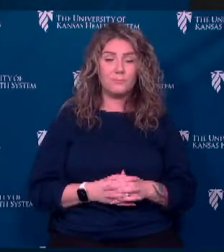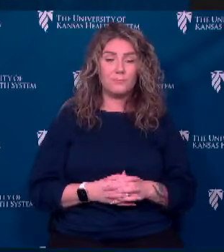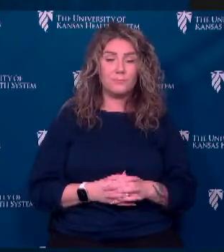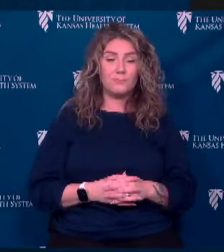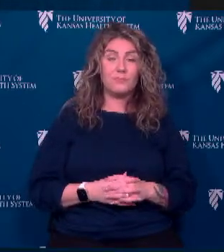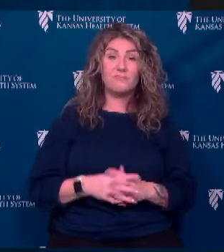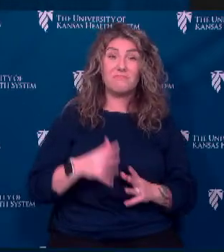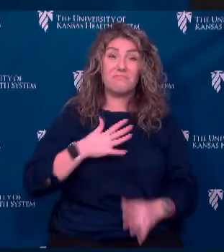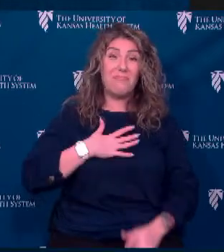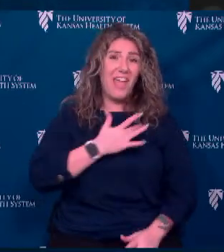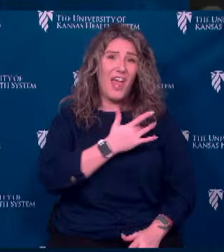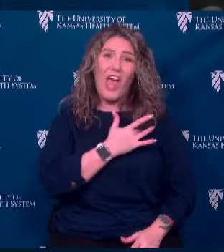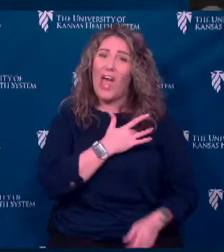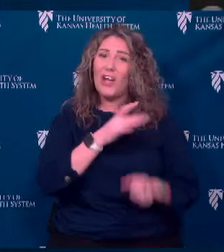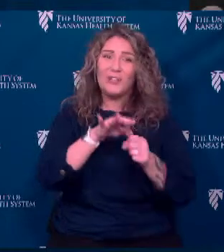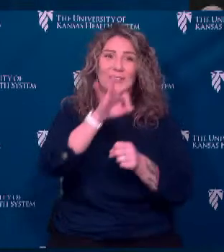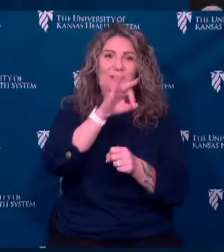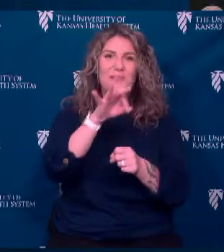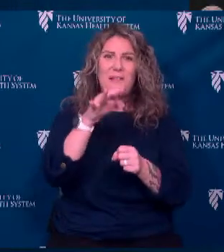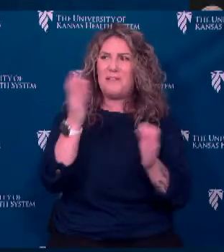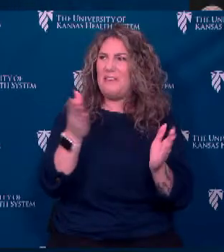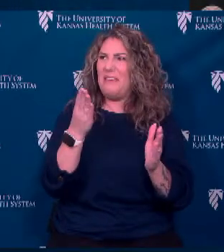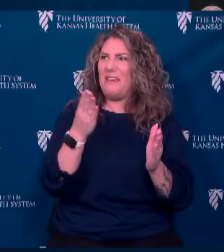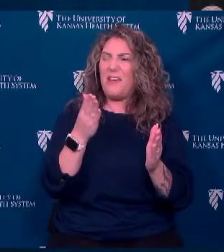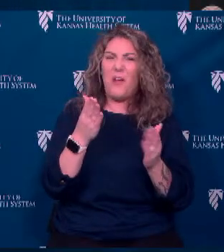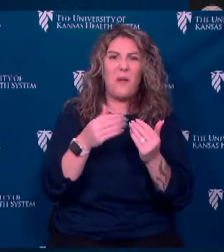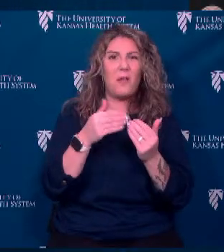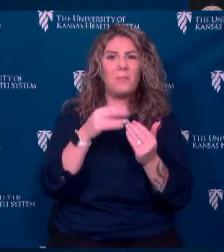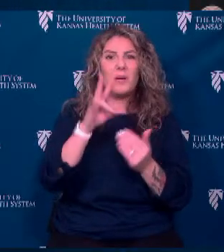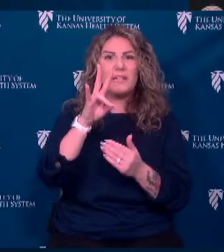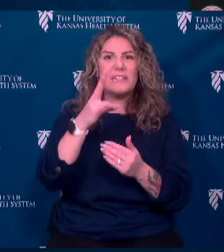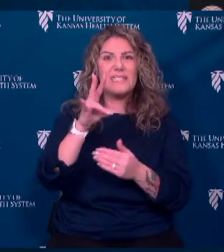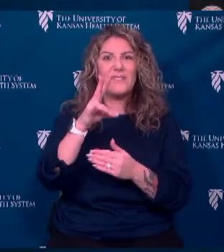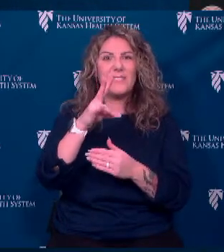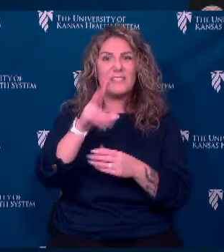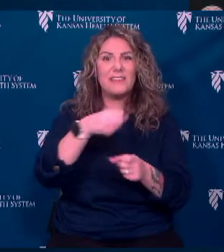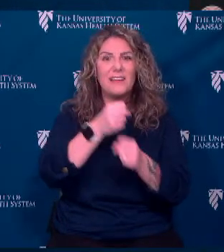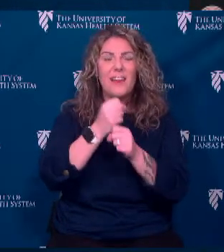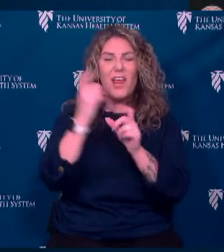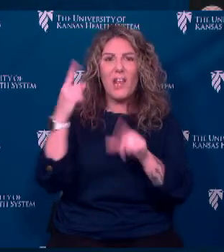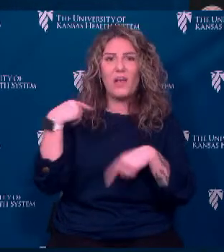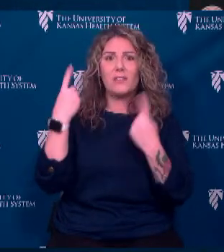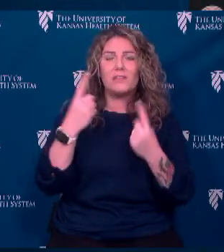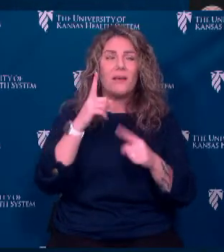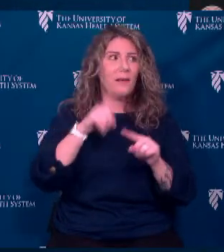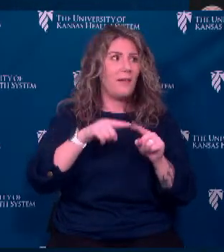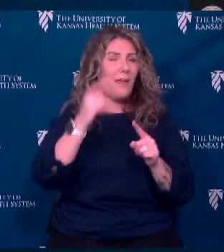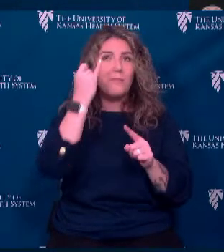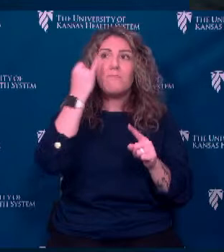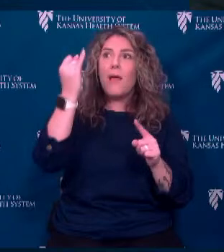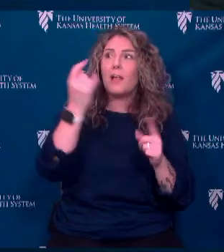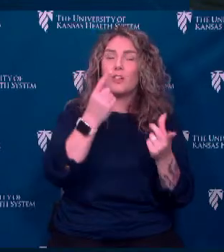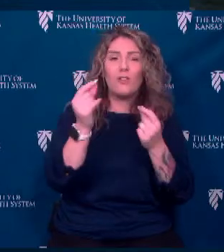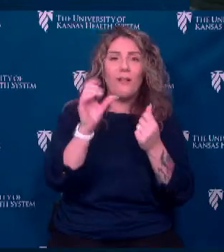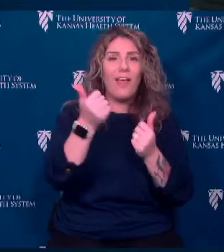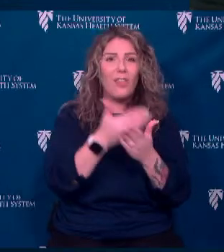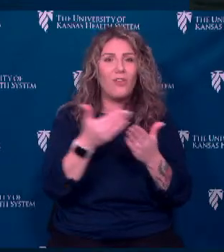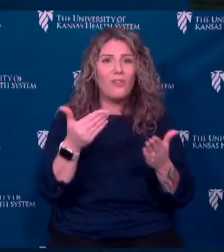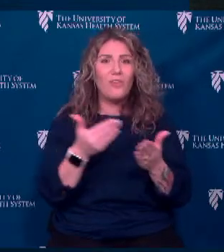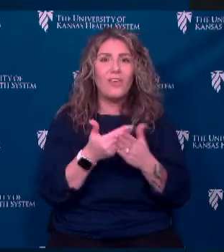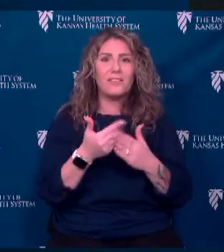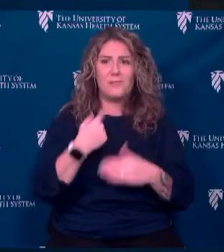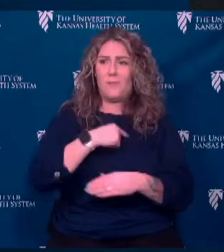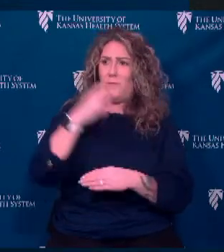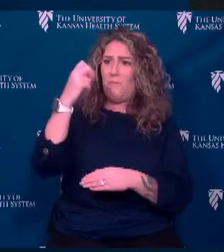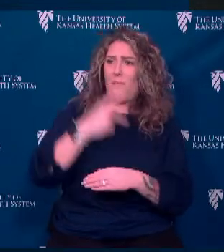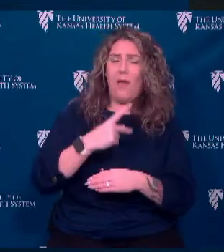This is my heart and my soul. I've been here for almost 17 years and I've never imagined doing anything else, and I can't imagine doing anything else. We come back because of